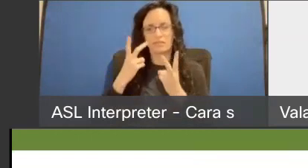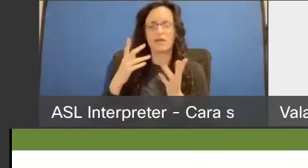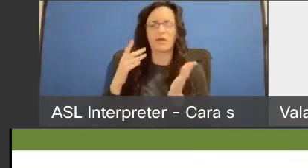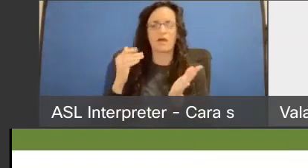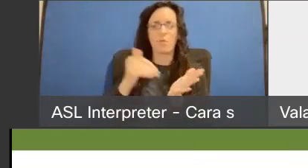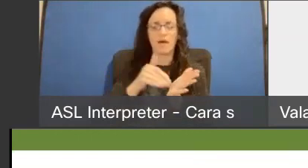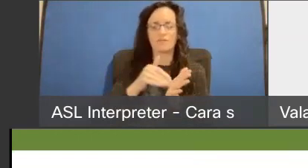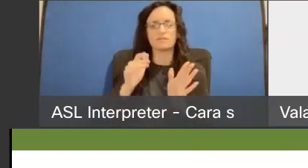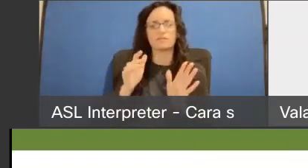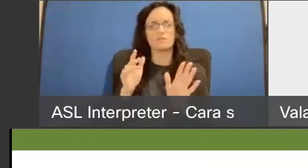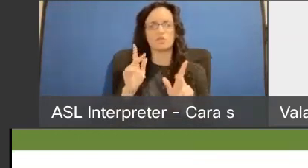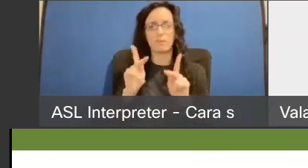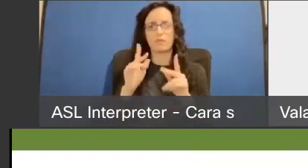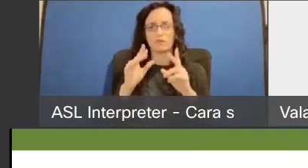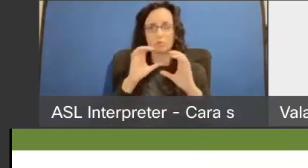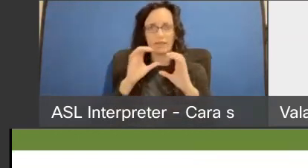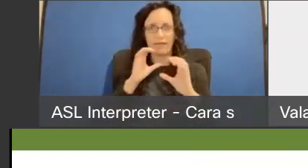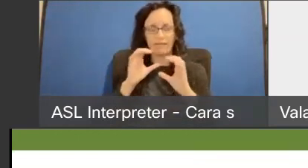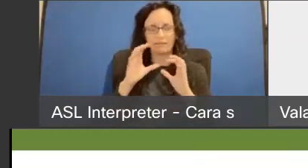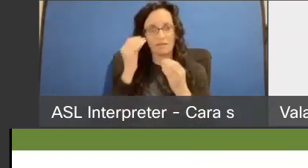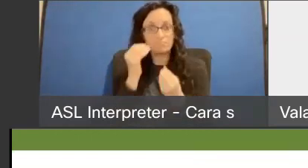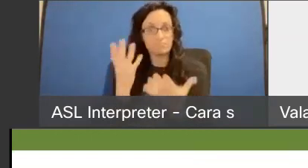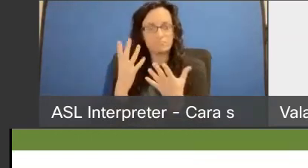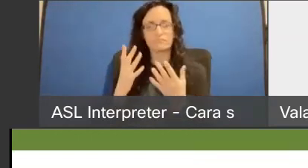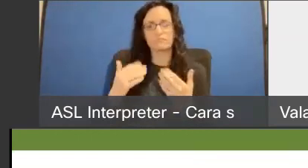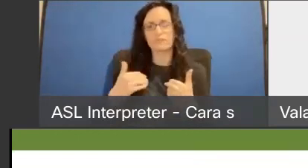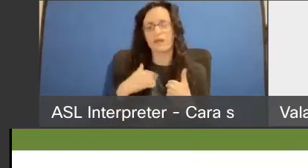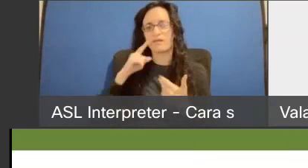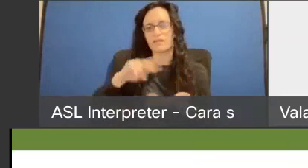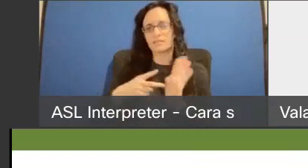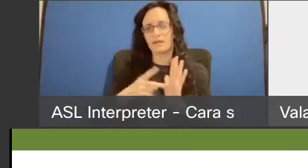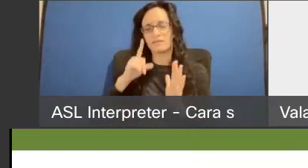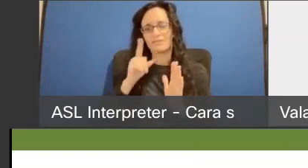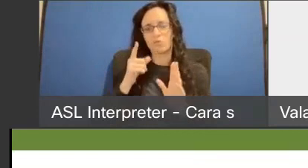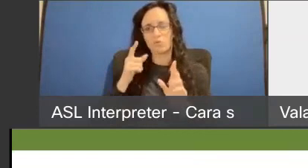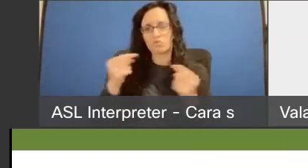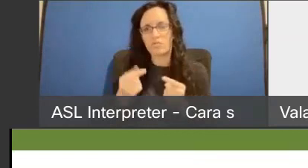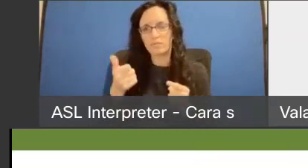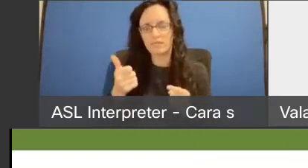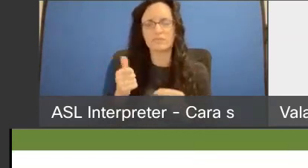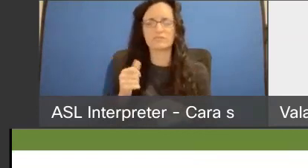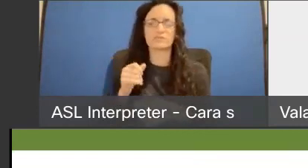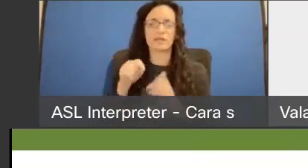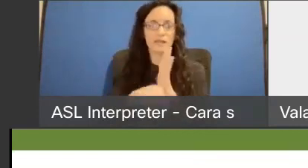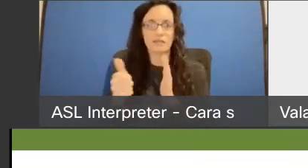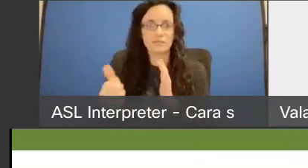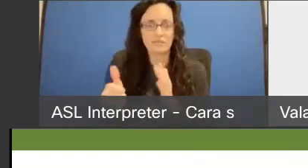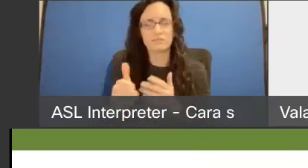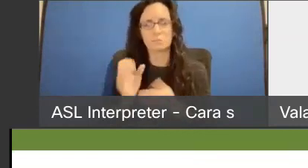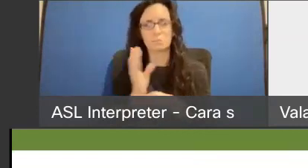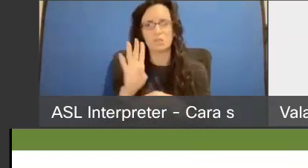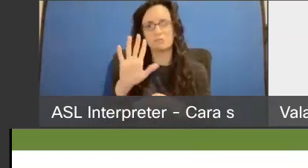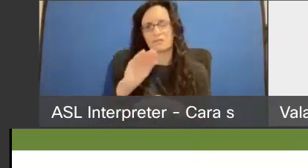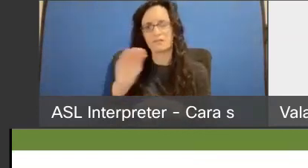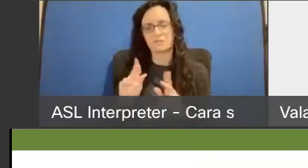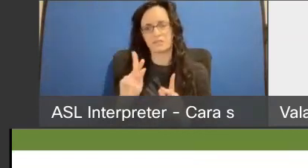do people communicate their intent of self-harm, of killing themselves? the average is about 45% of people communicate in some